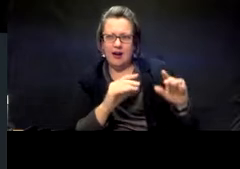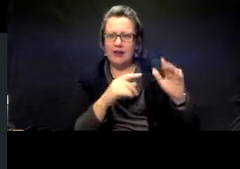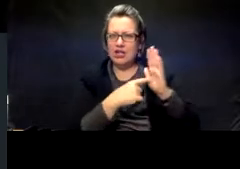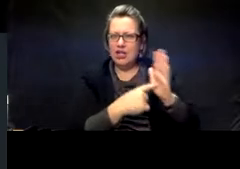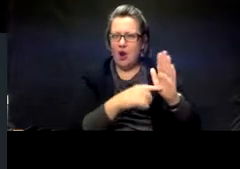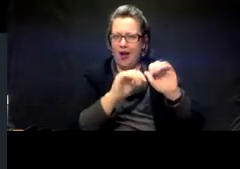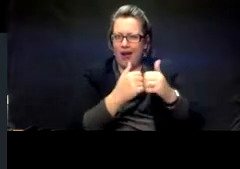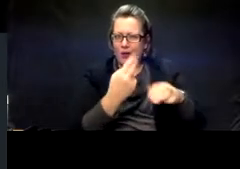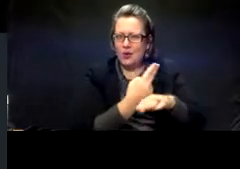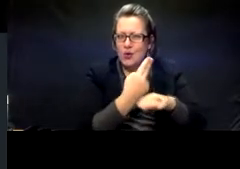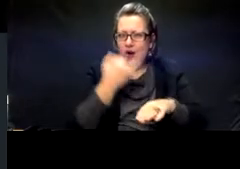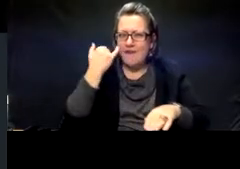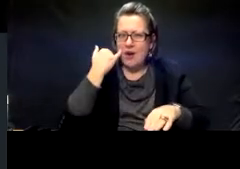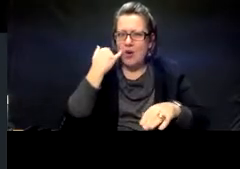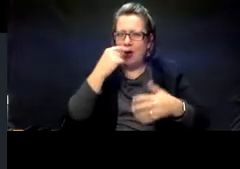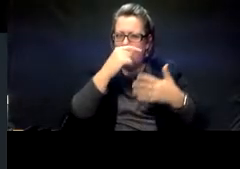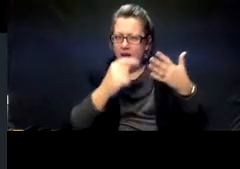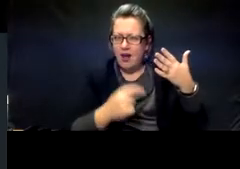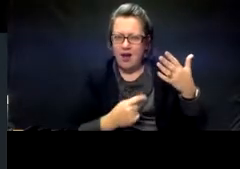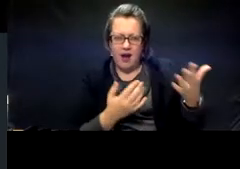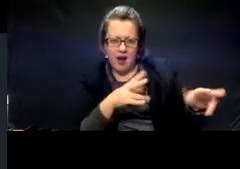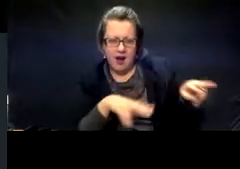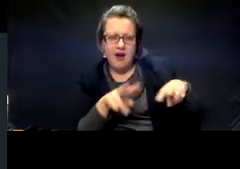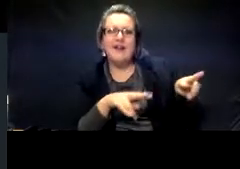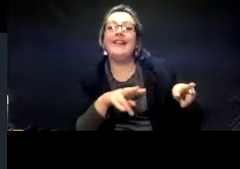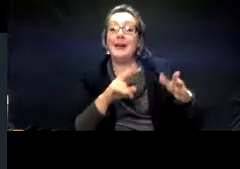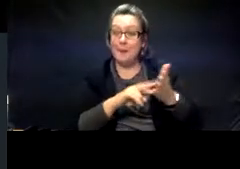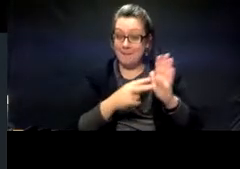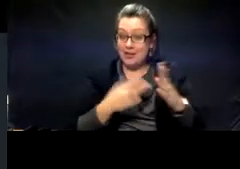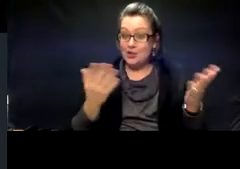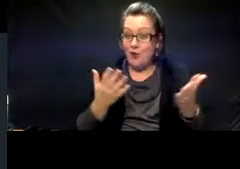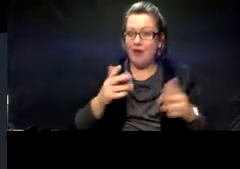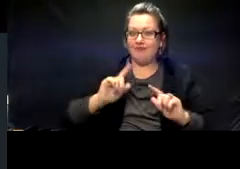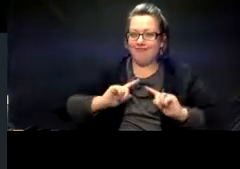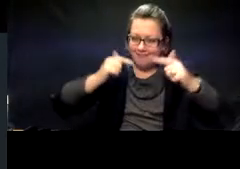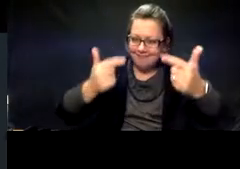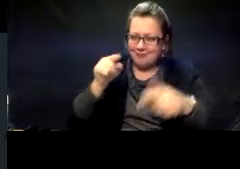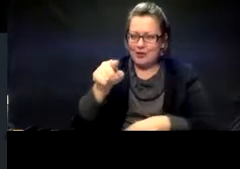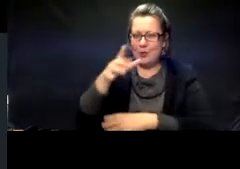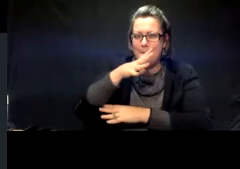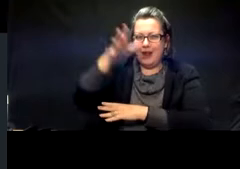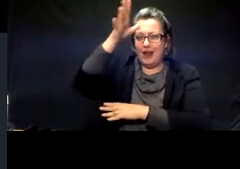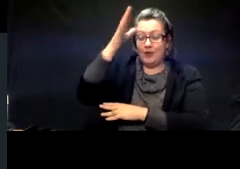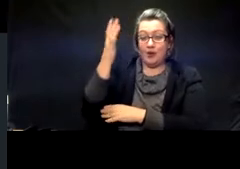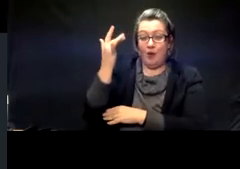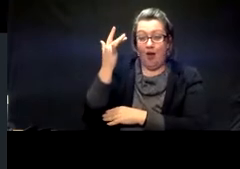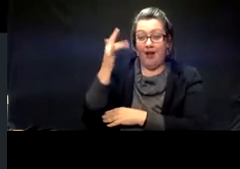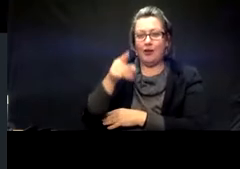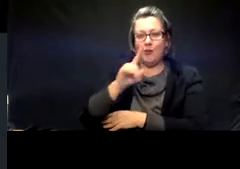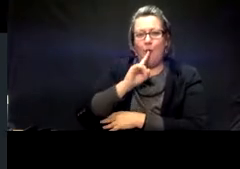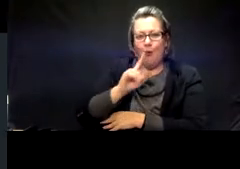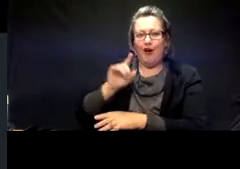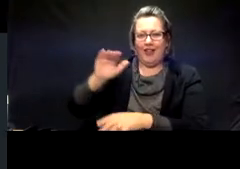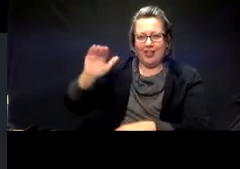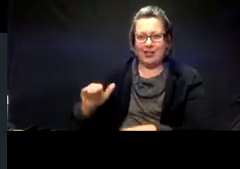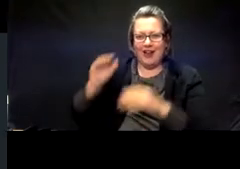do with the child in demonstrating how to use the phone and all of the features. And then that means that